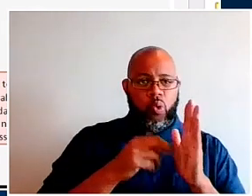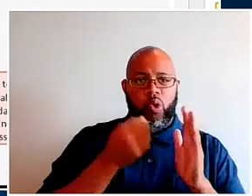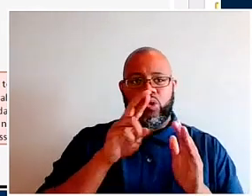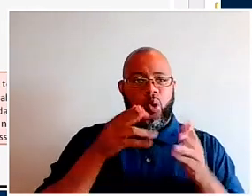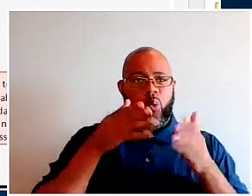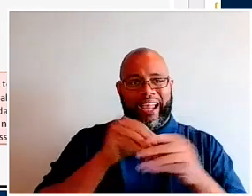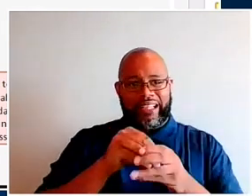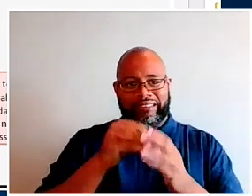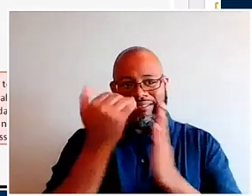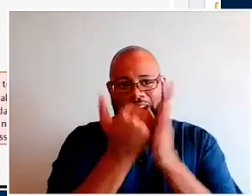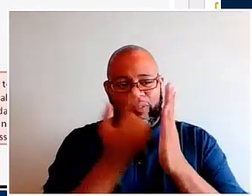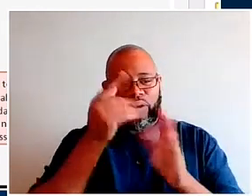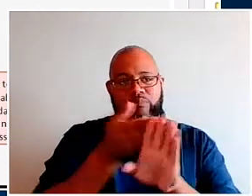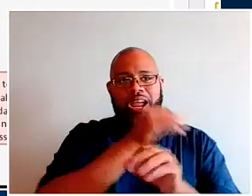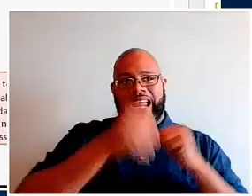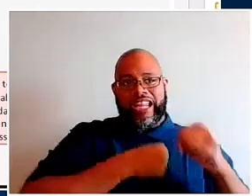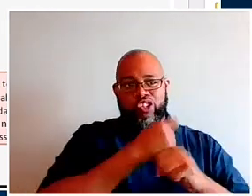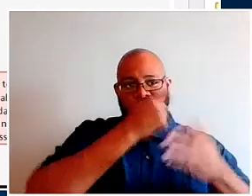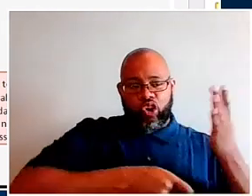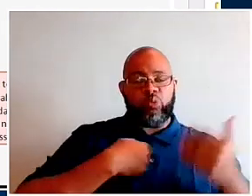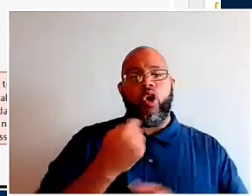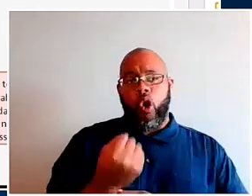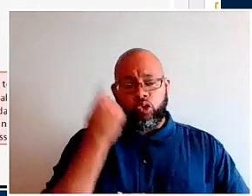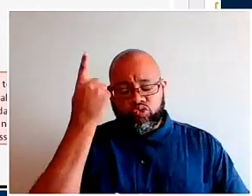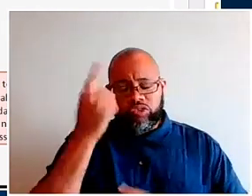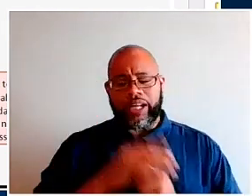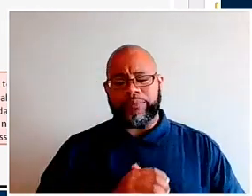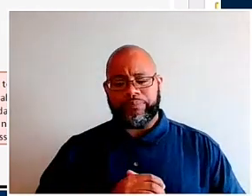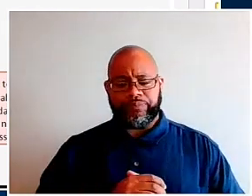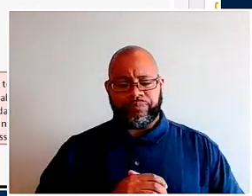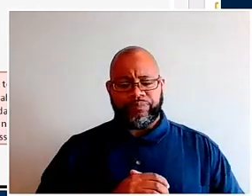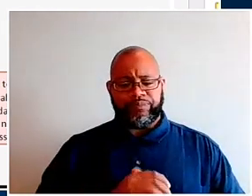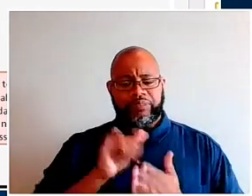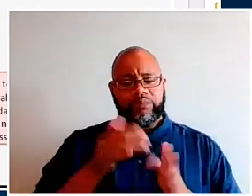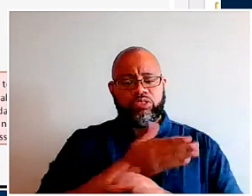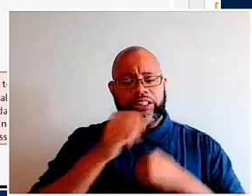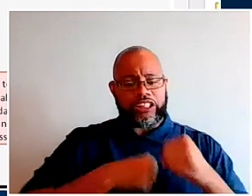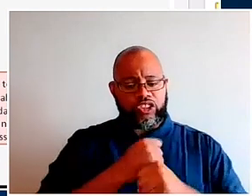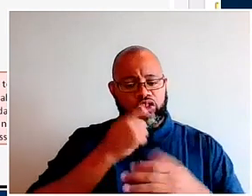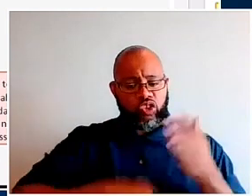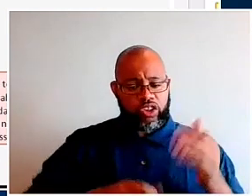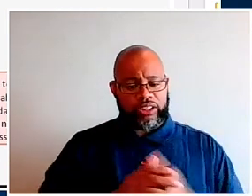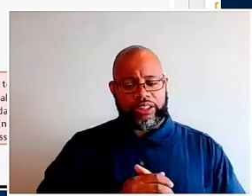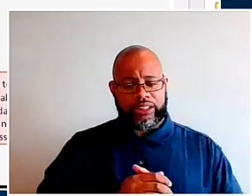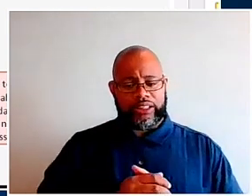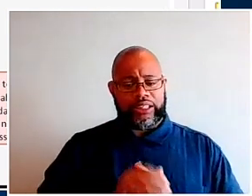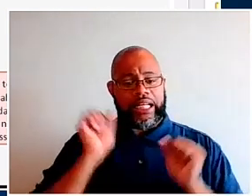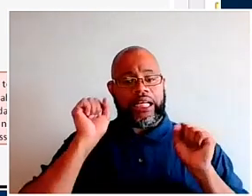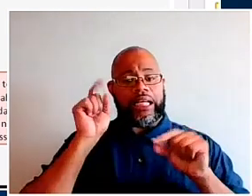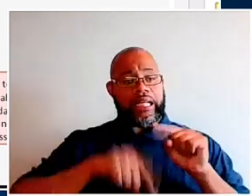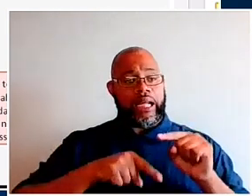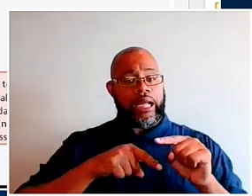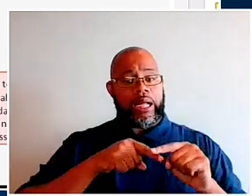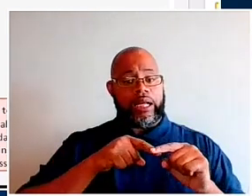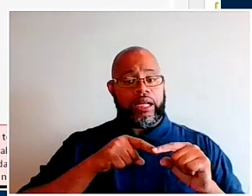for prior year charges. We do understand that, you know, prior year charges can often prevent the student from re-enrolling,